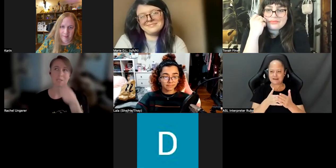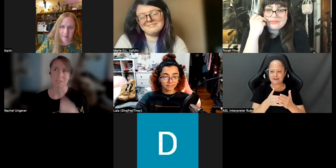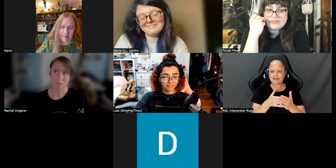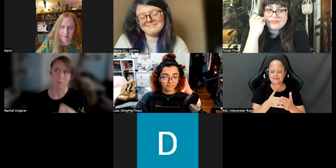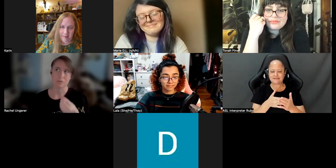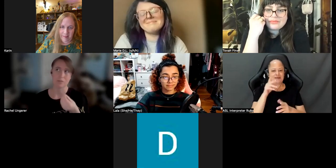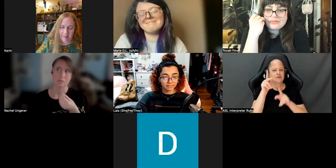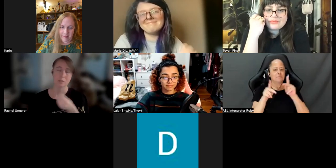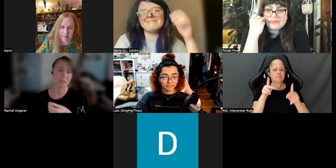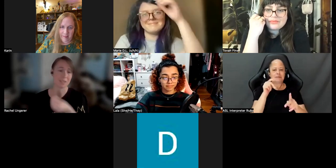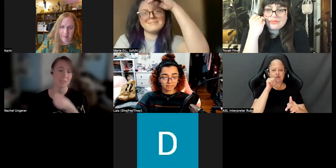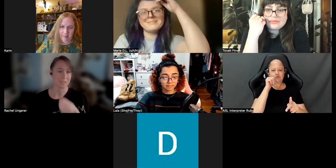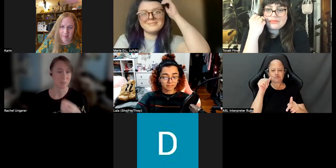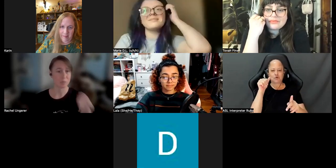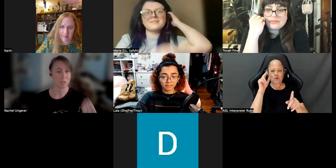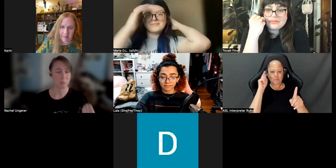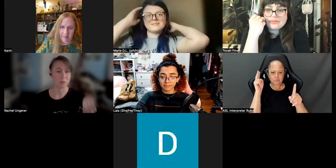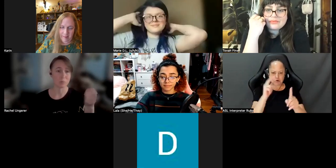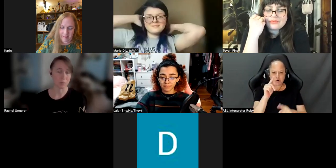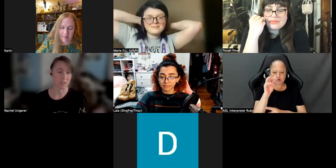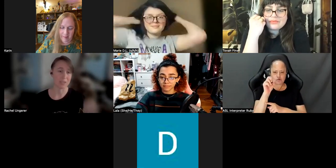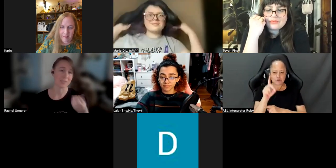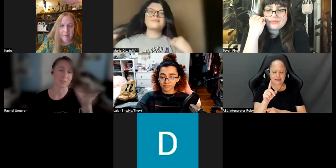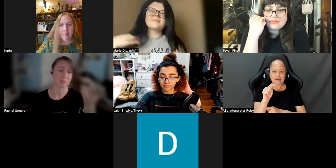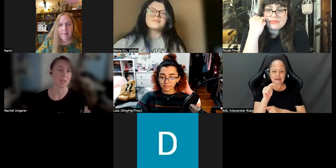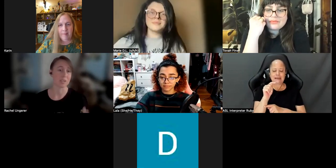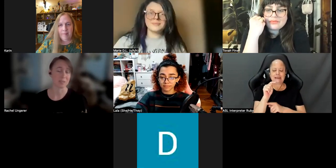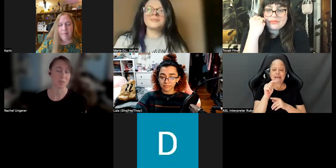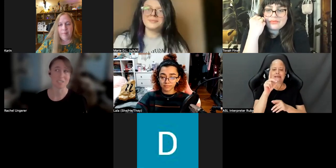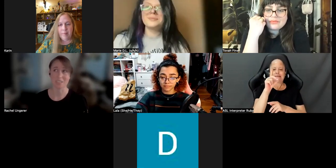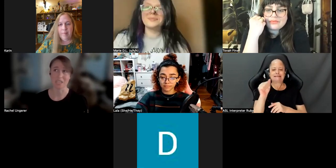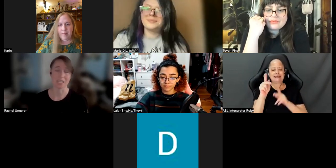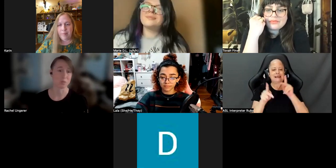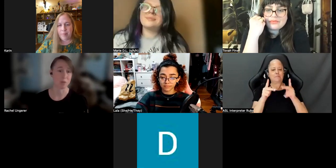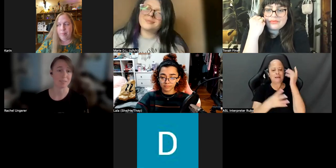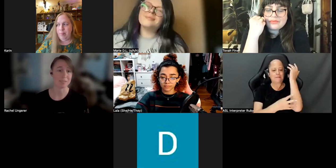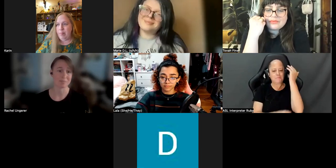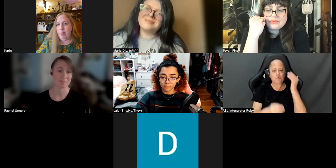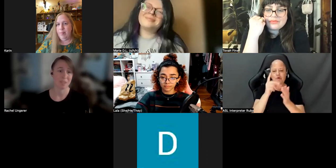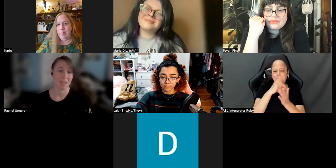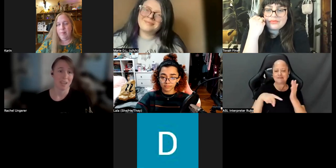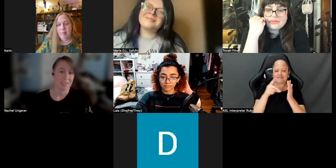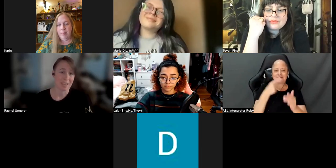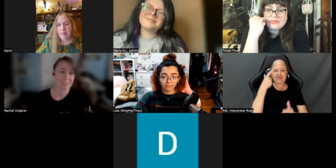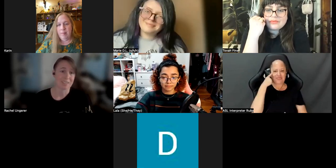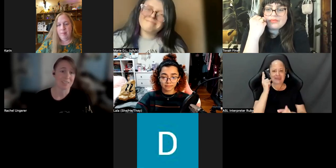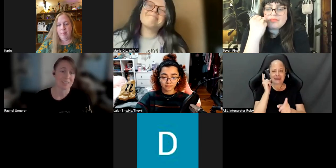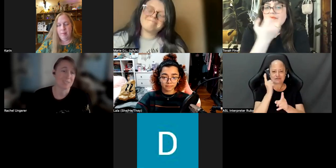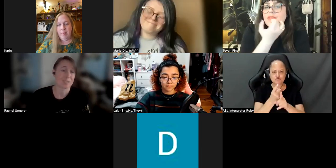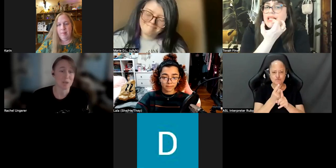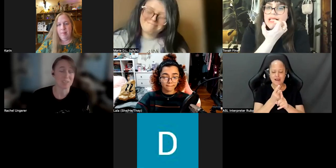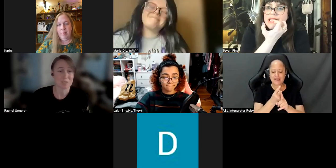people don't perceive treating disabled people poorly as discrimination because they think it's right.